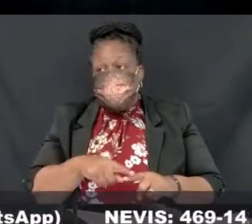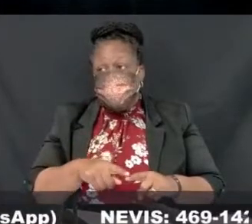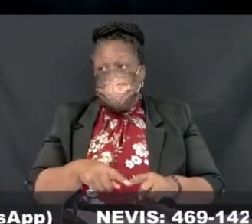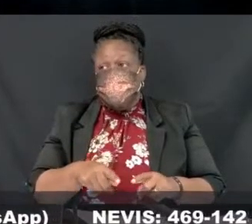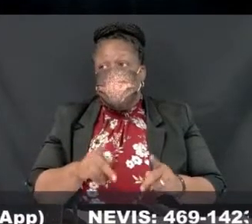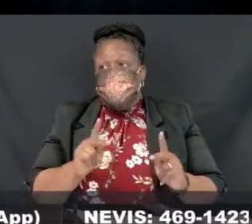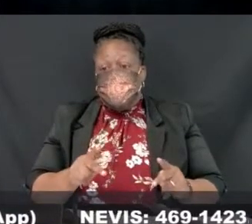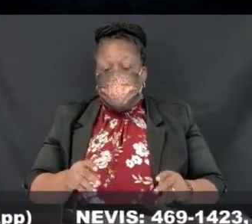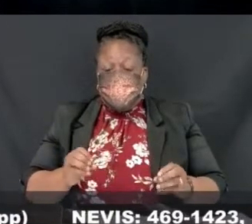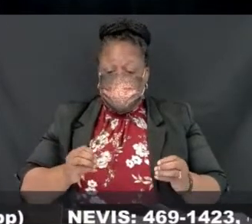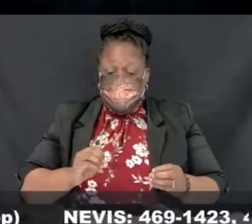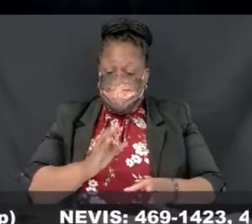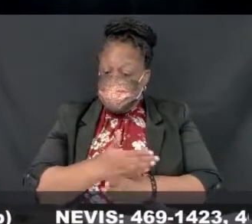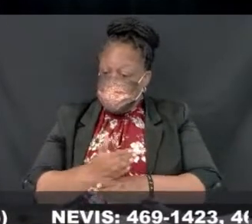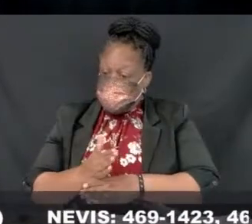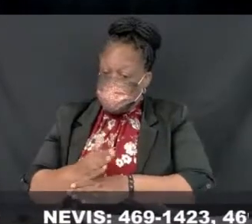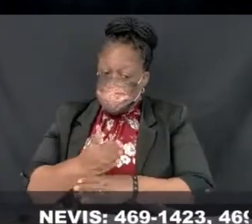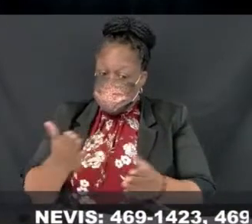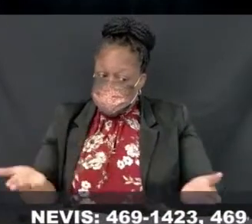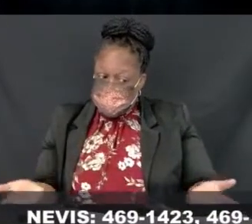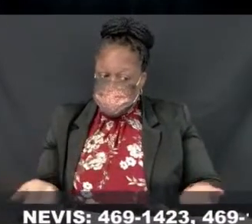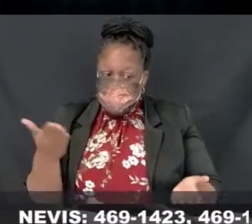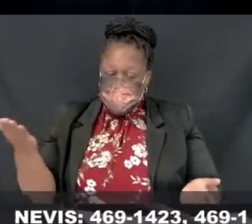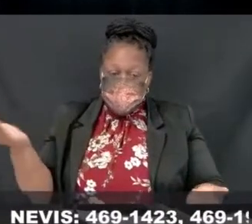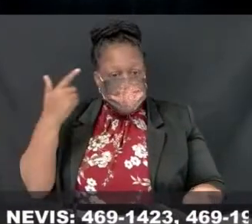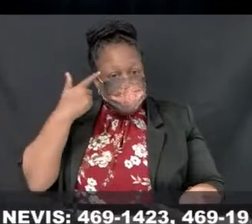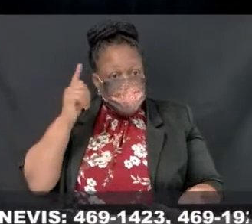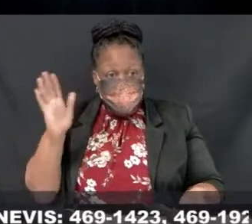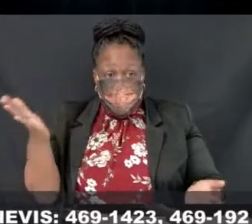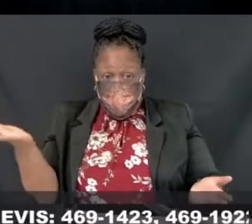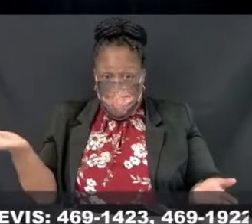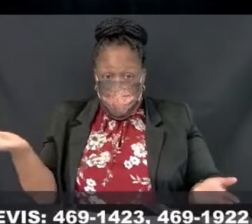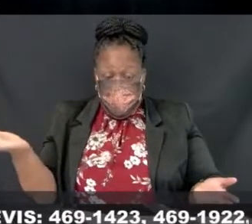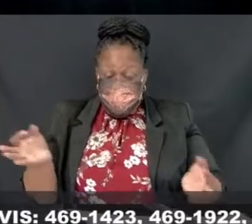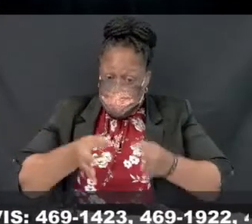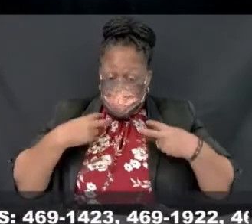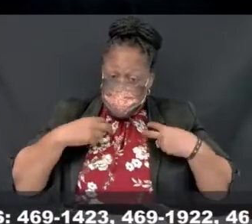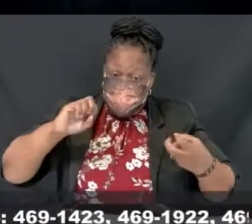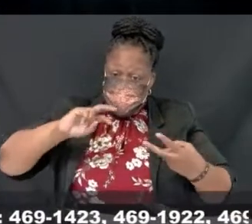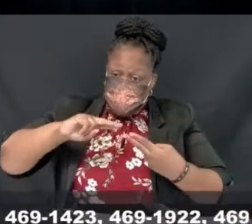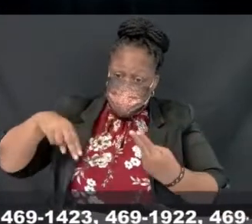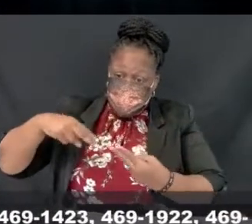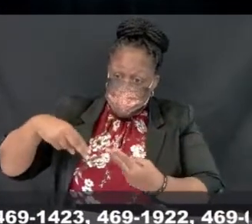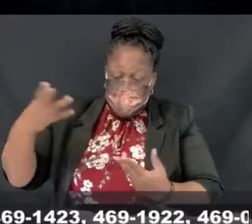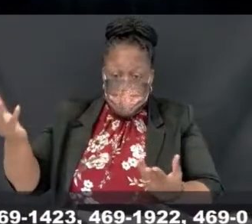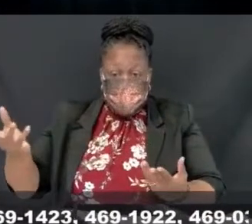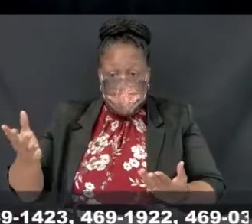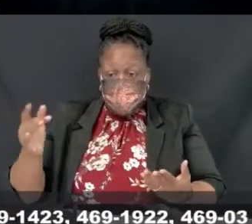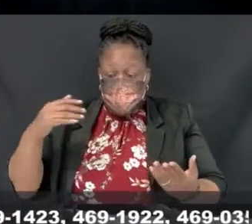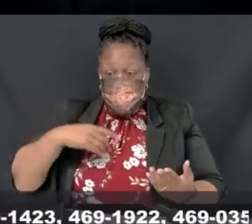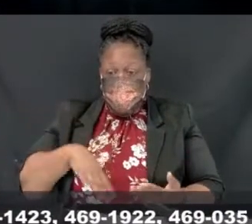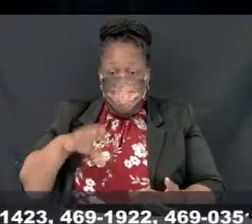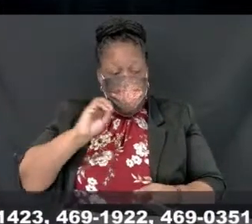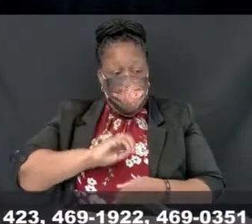distribution process as well as our business continuity planning in the event that we are impacted by a major